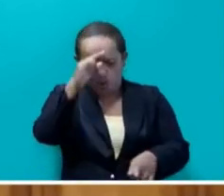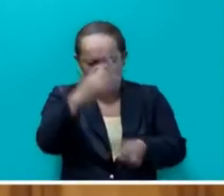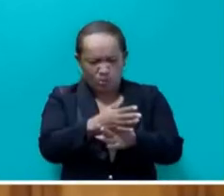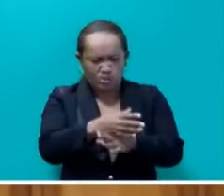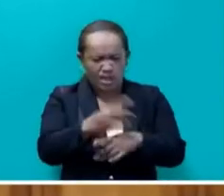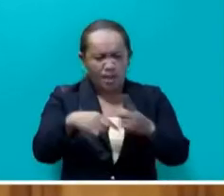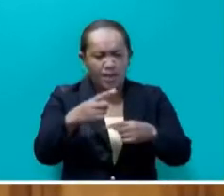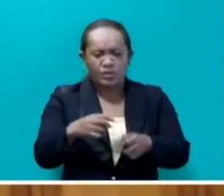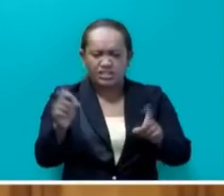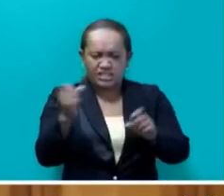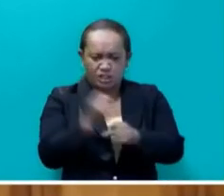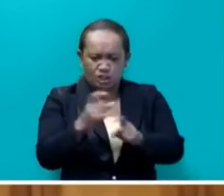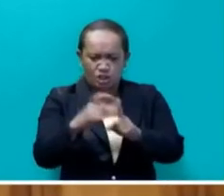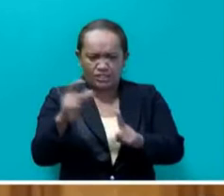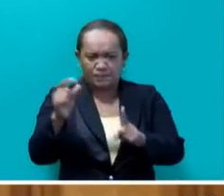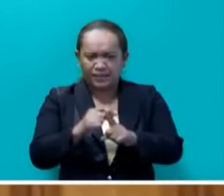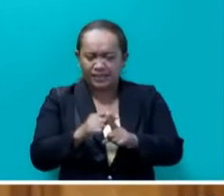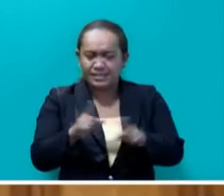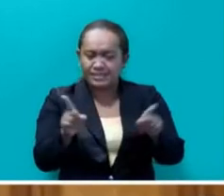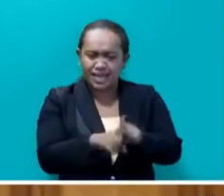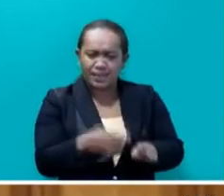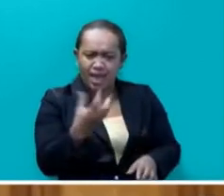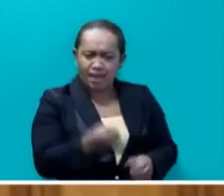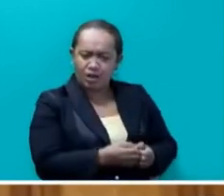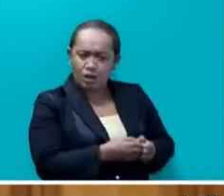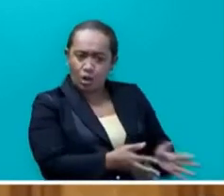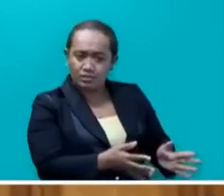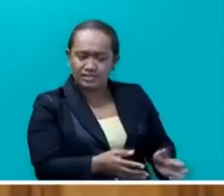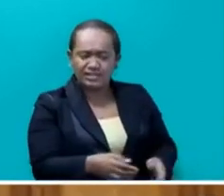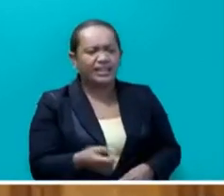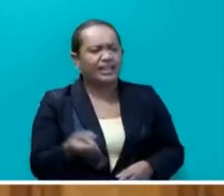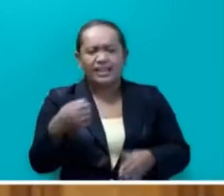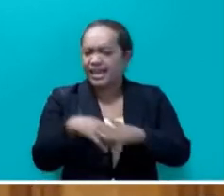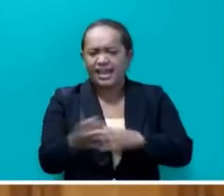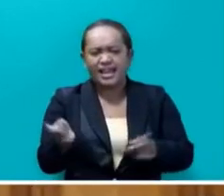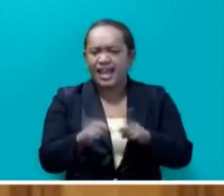The cost is different from the losses of the GDP. In any event, as